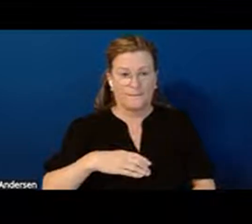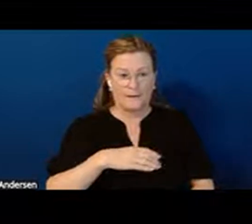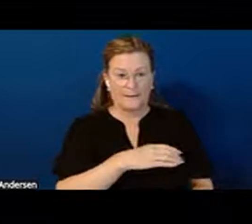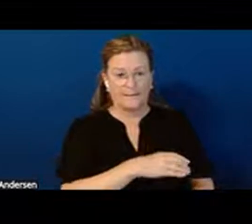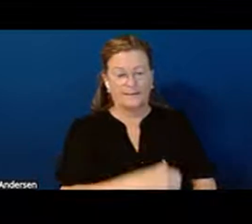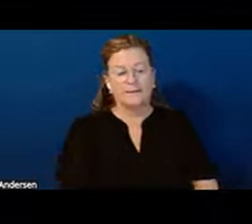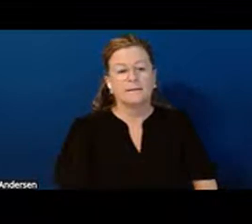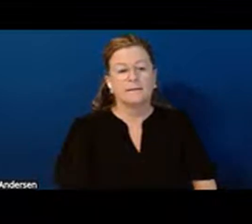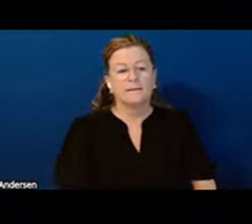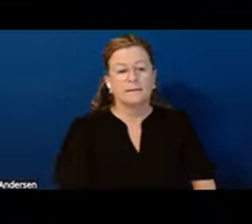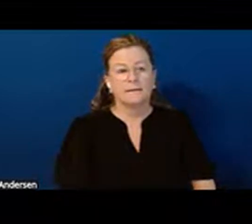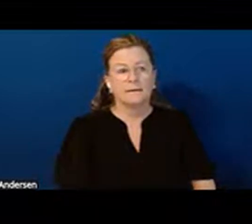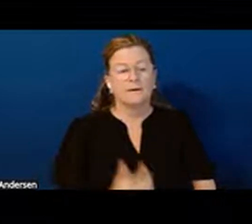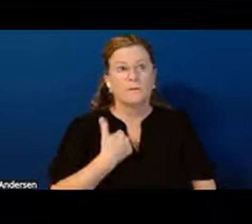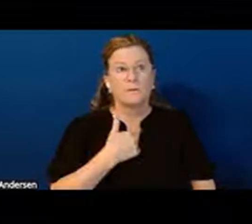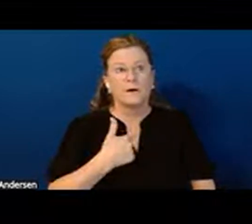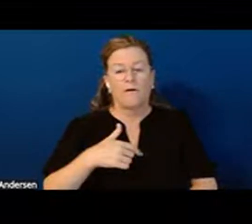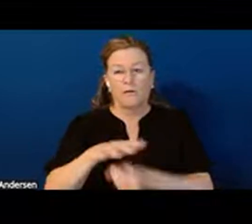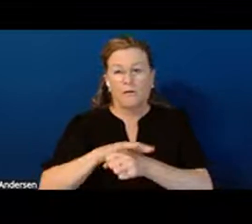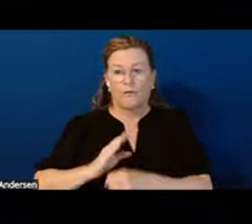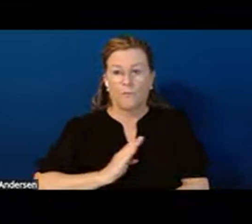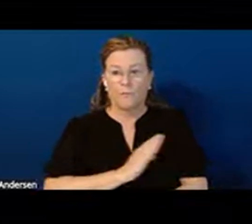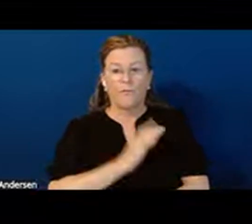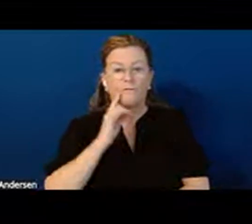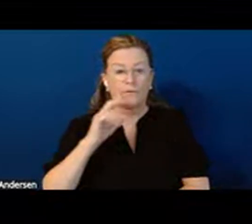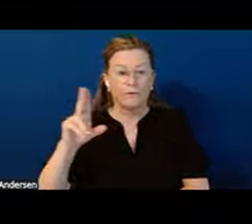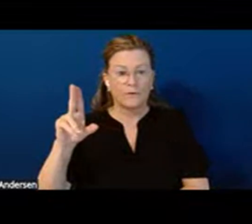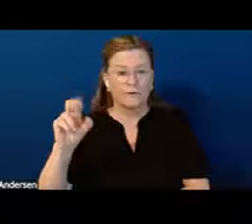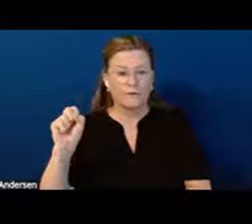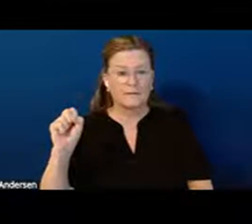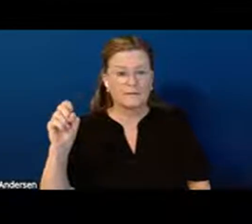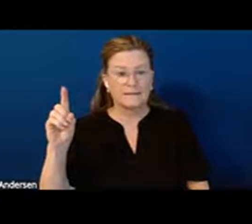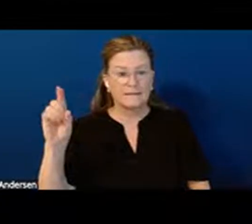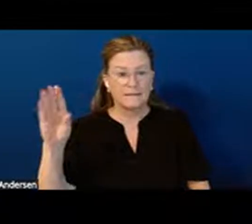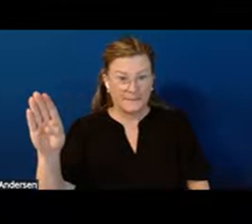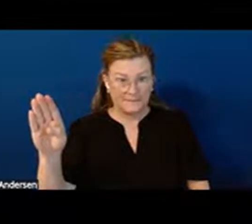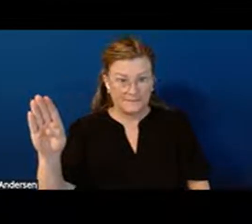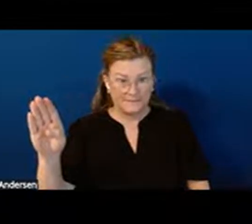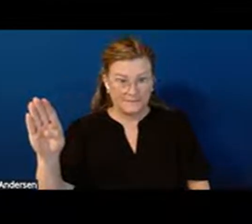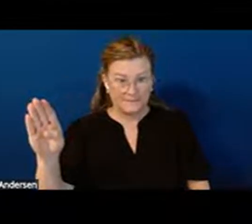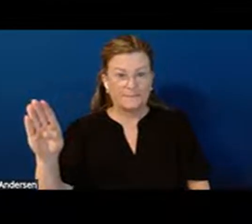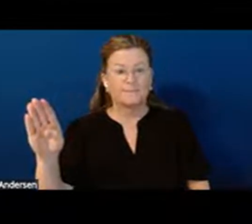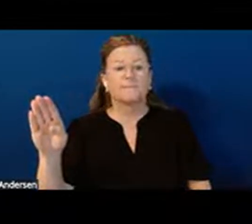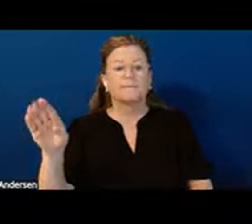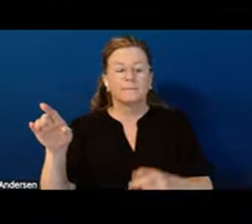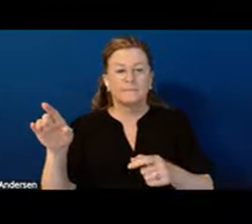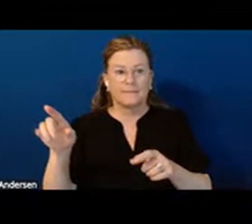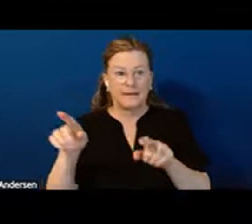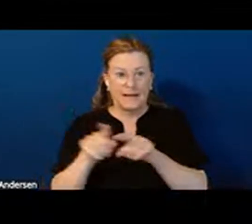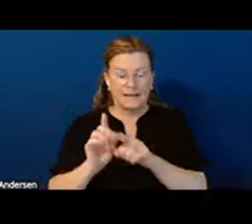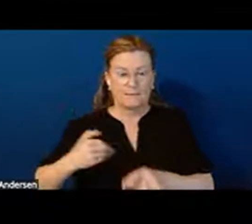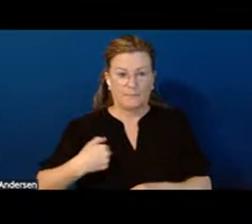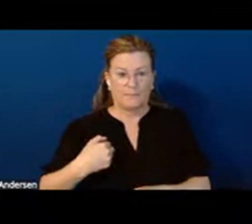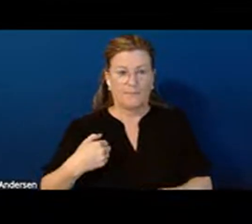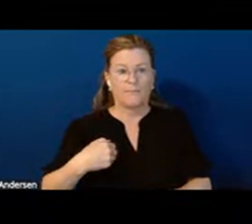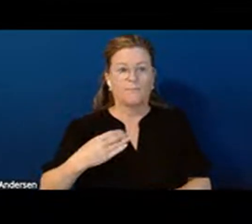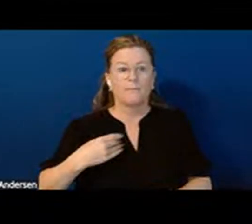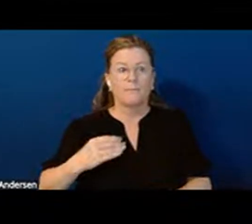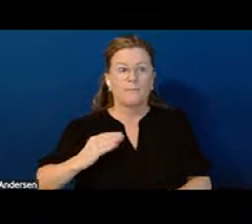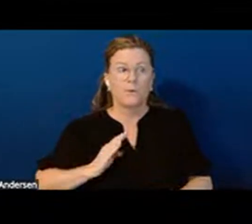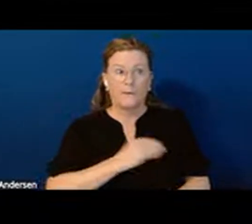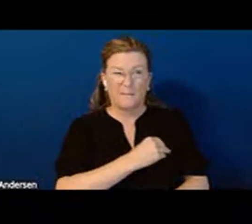I we are the local board for USDB. As a board member, I represent District 4, which